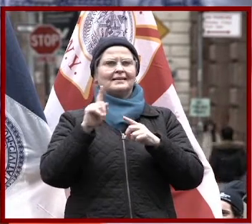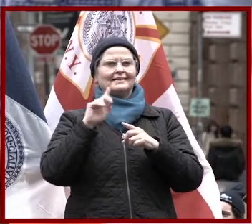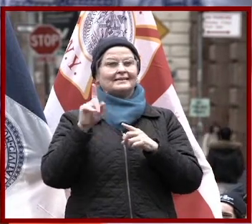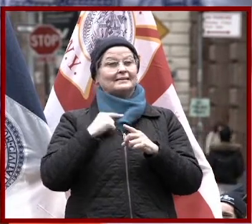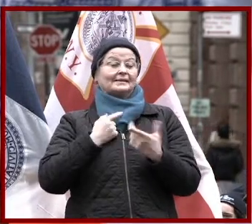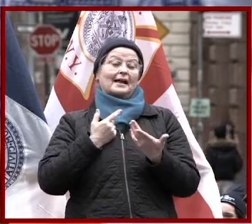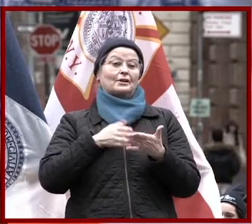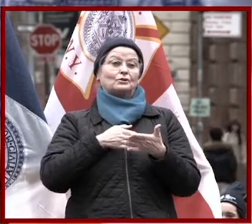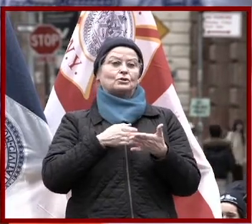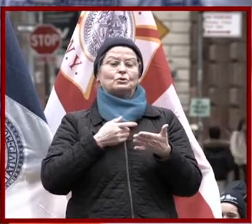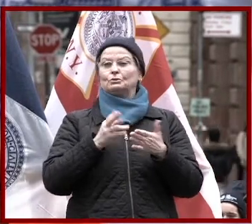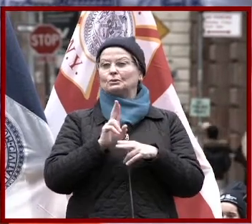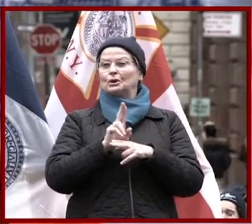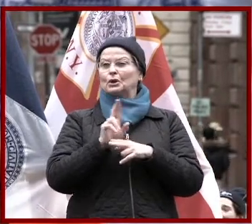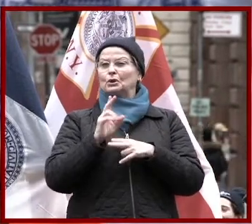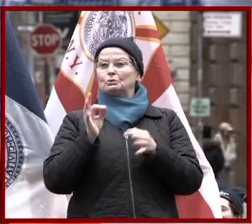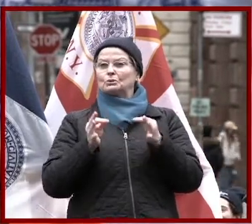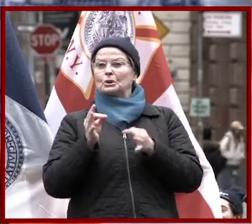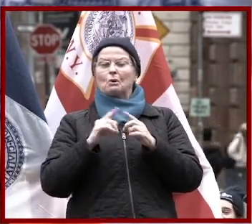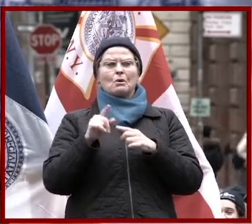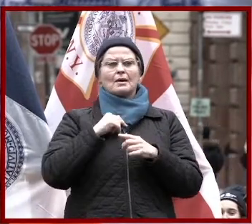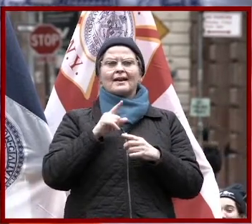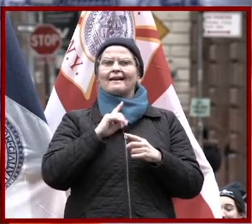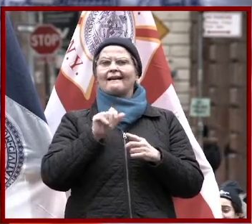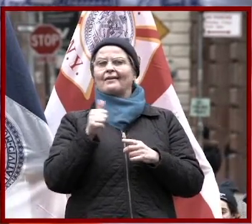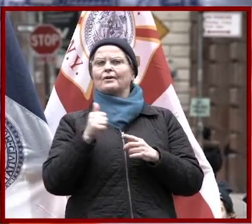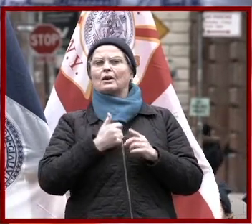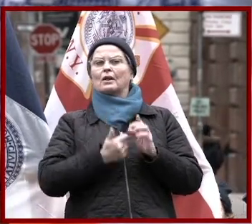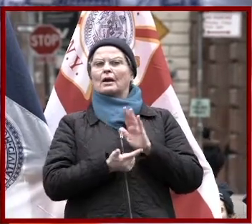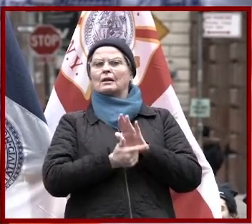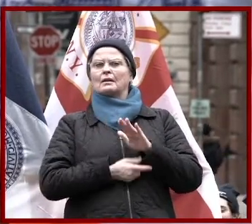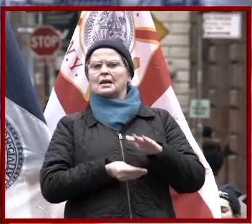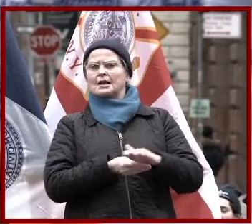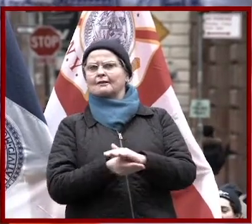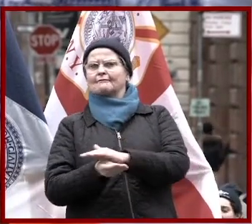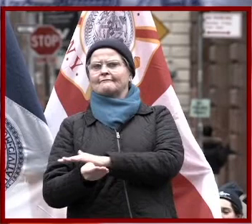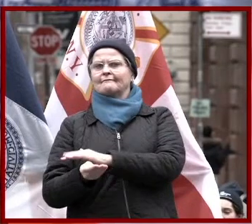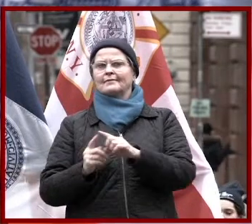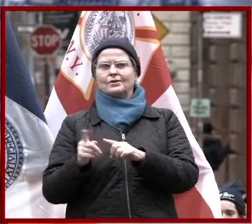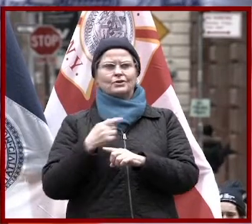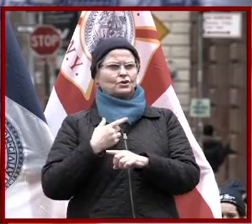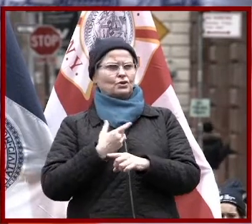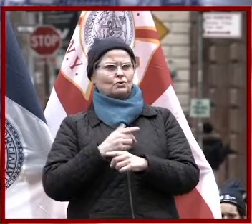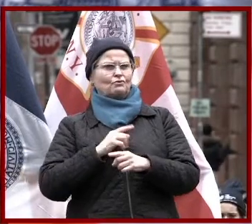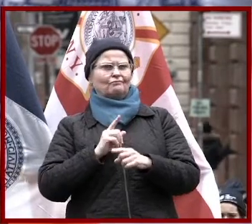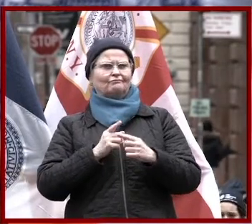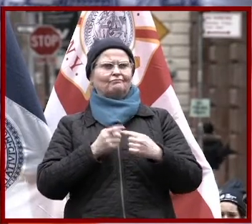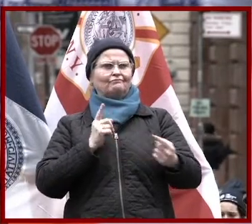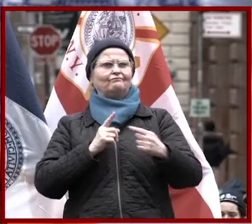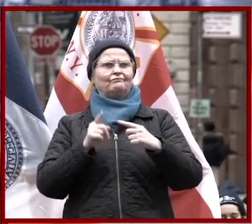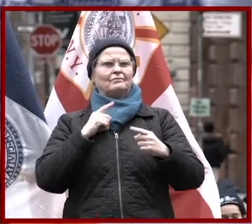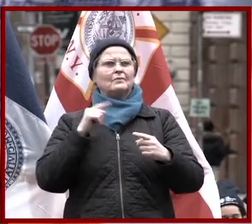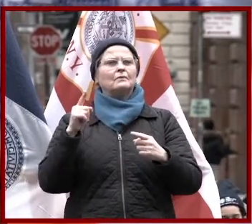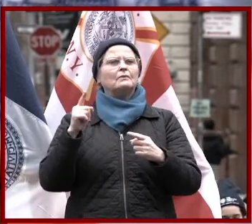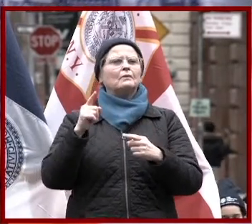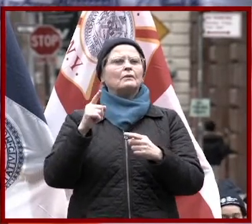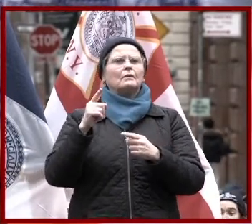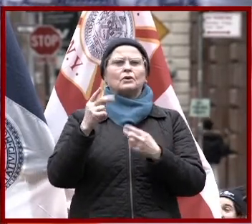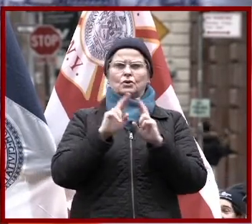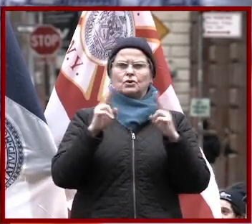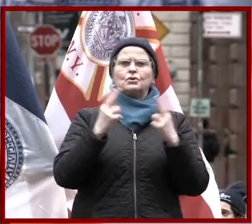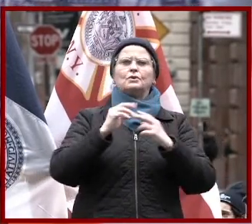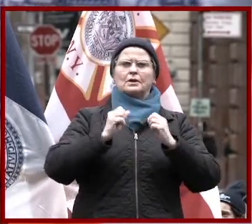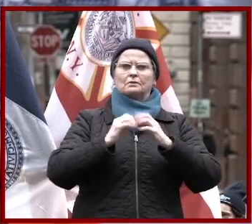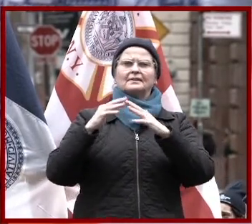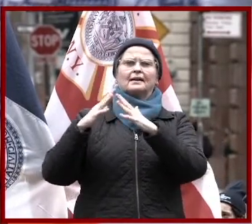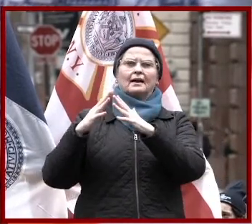legal and illegal, to fight against unionization. However, the uprising and the loss of so many